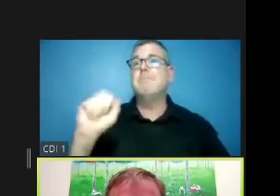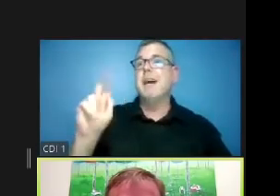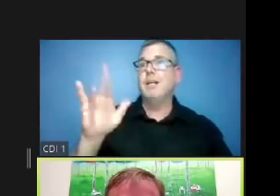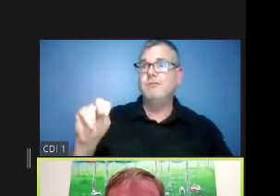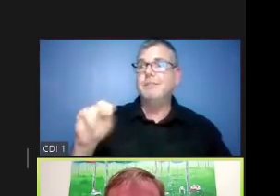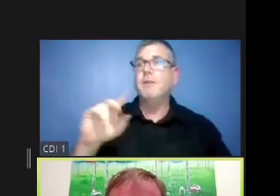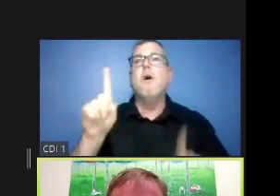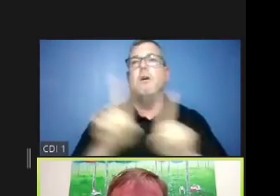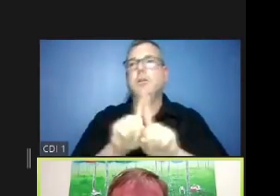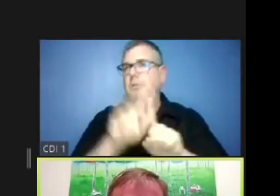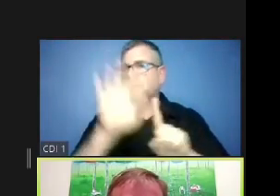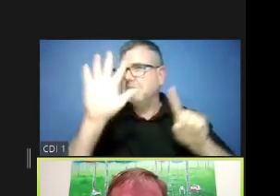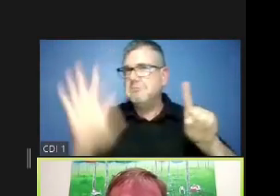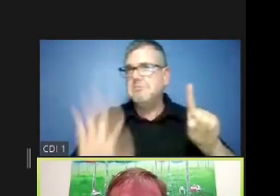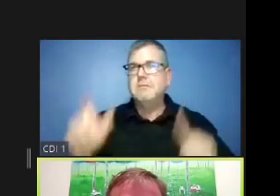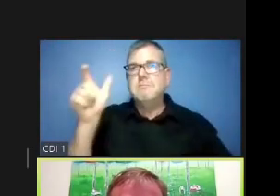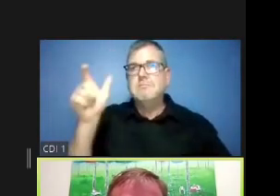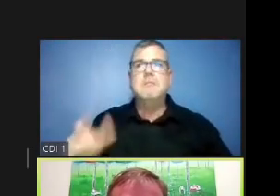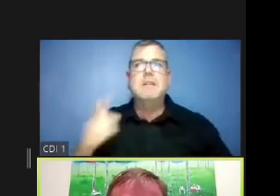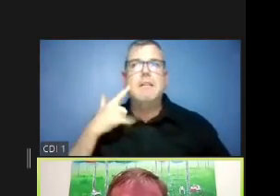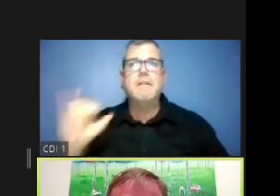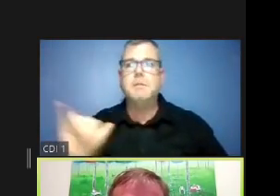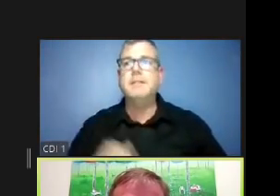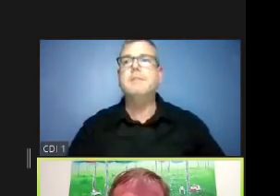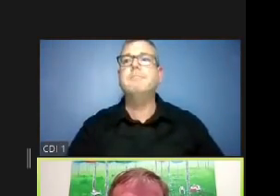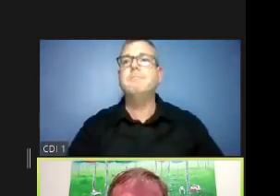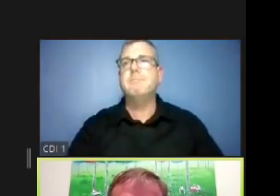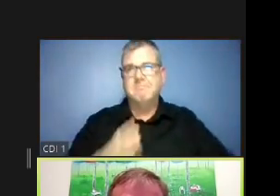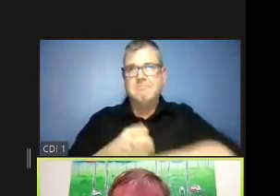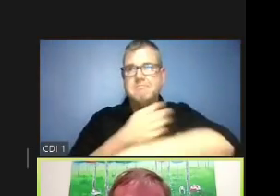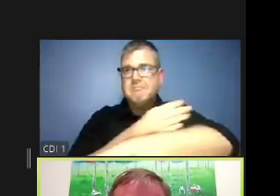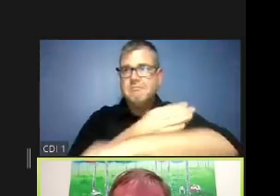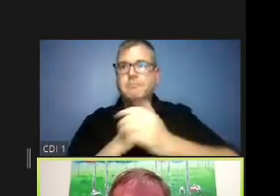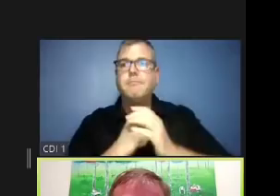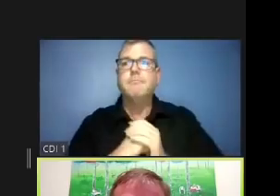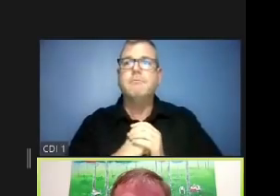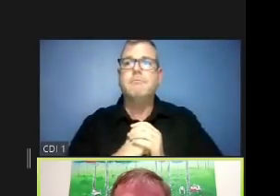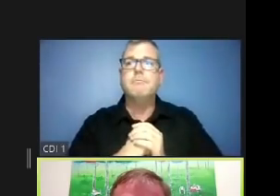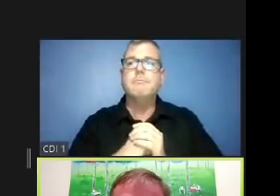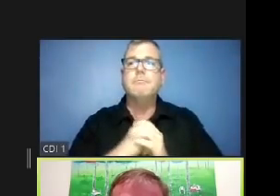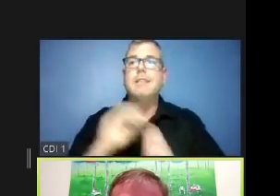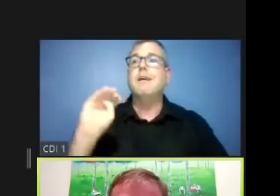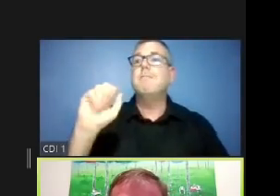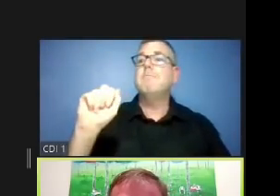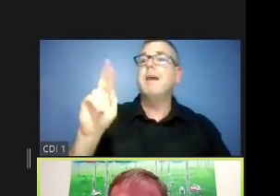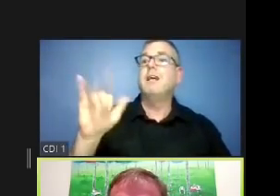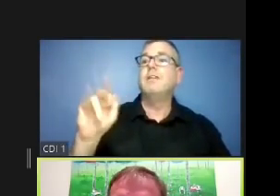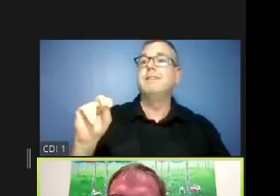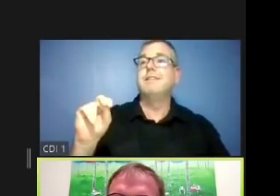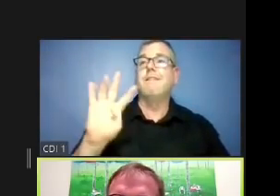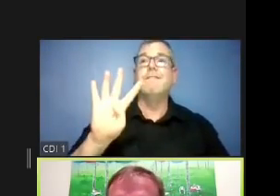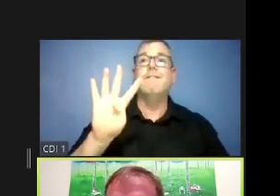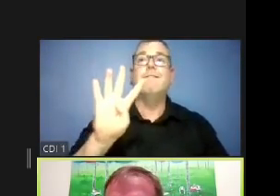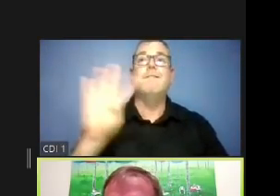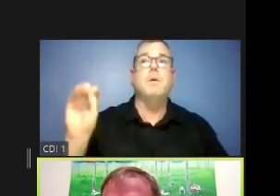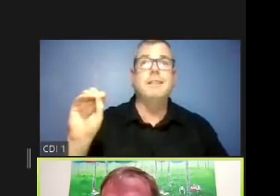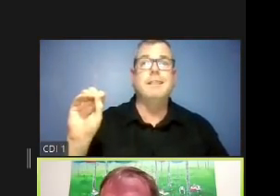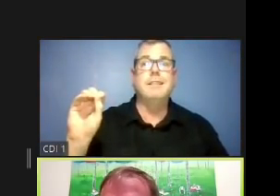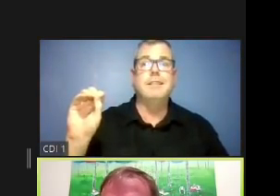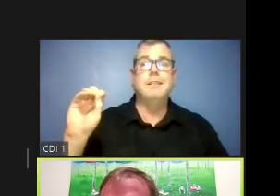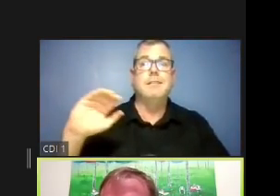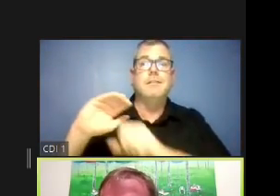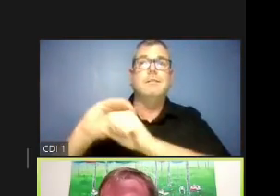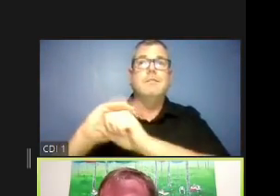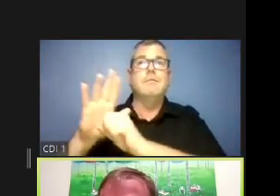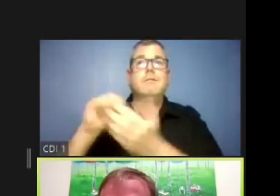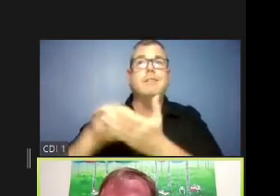rates are 40 cases per 100,000 per residents per day now, comparison to 105 cases on average